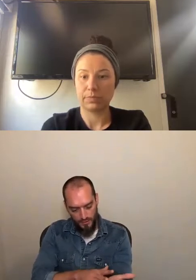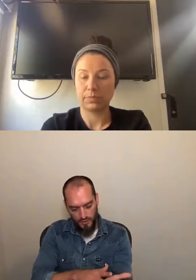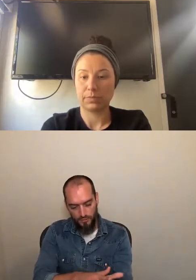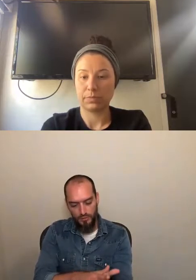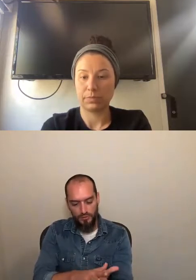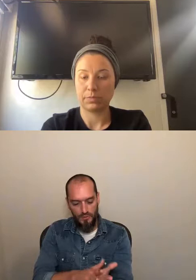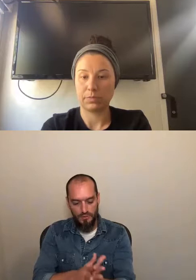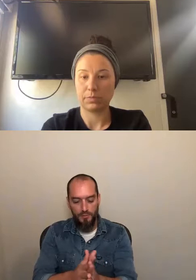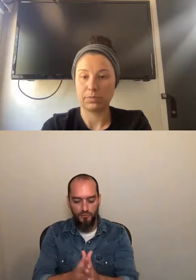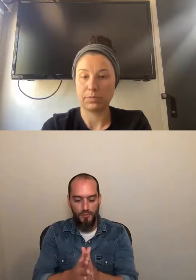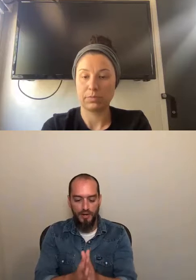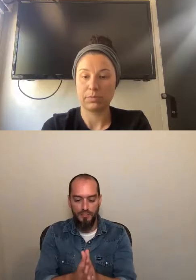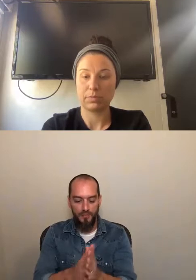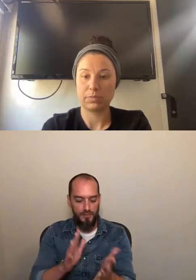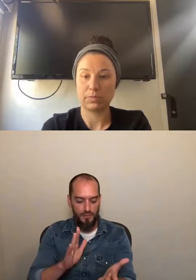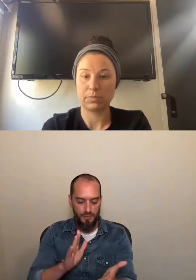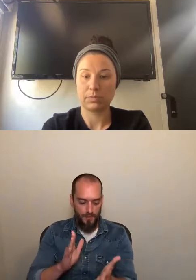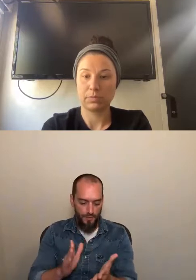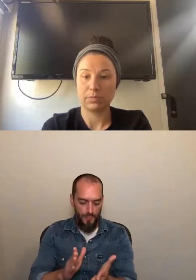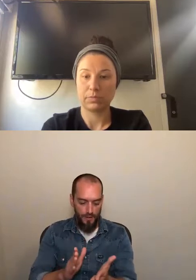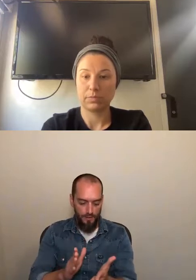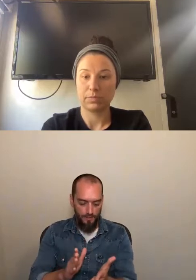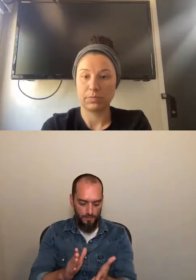I share with you really is coming from my experience